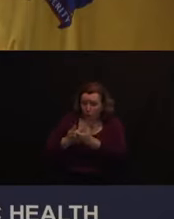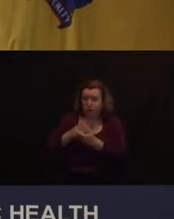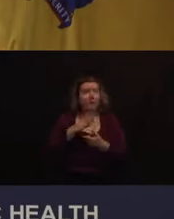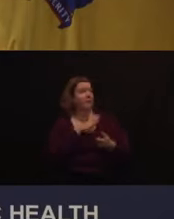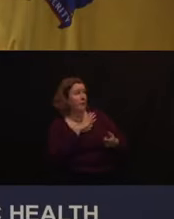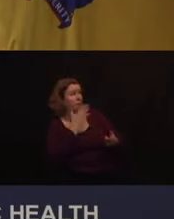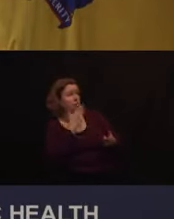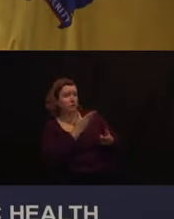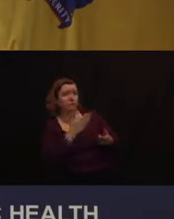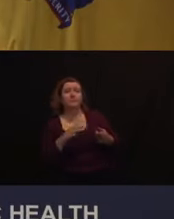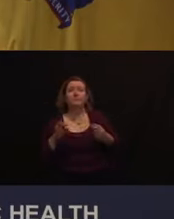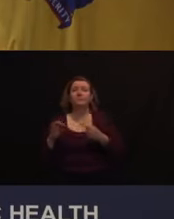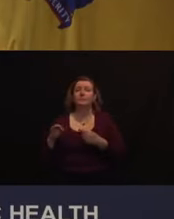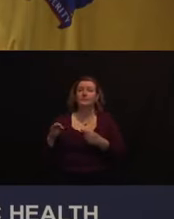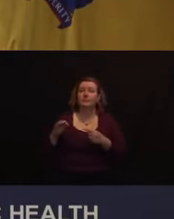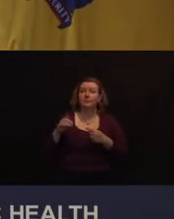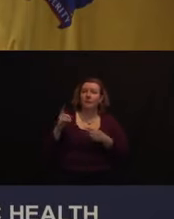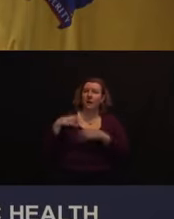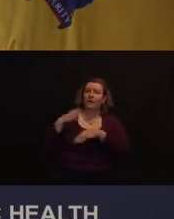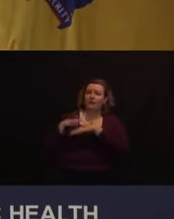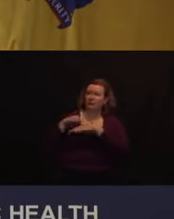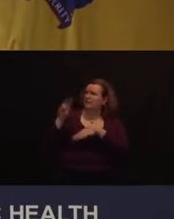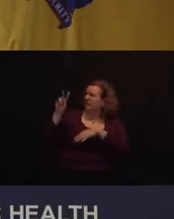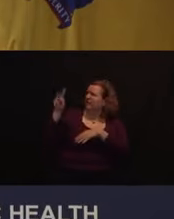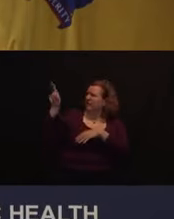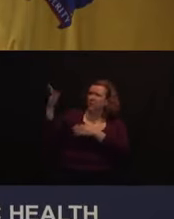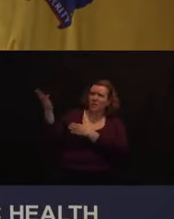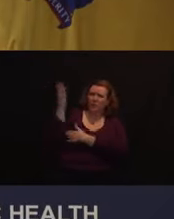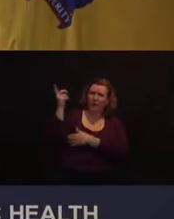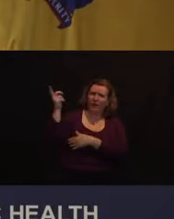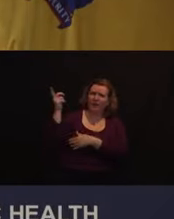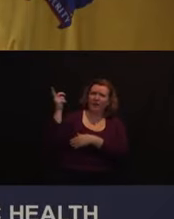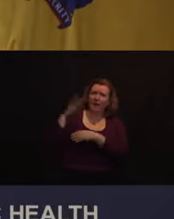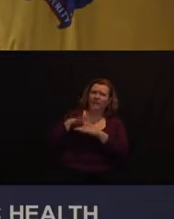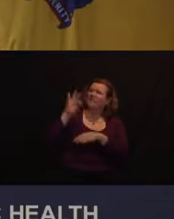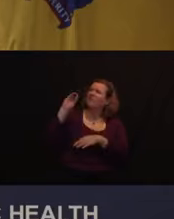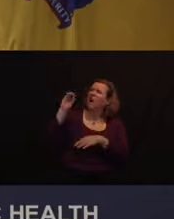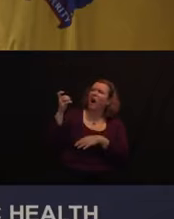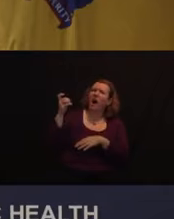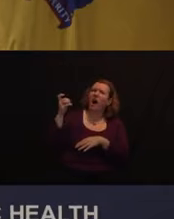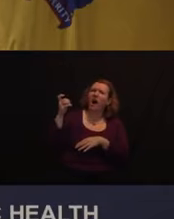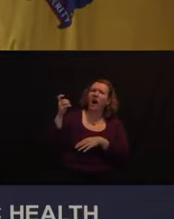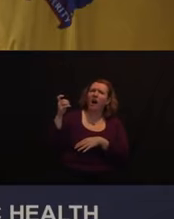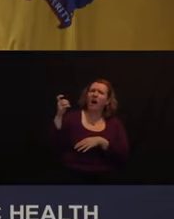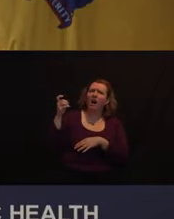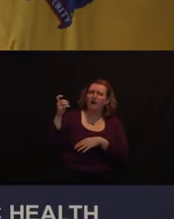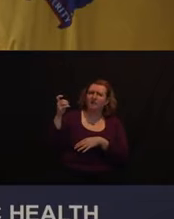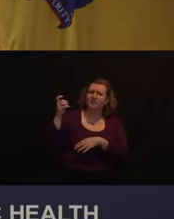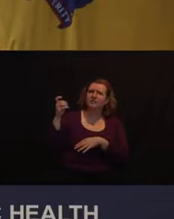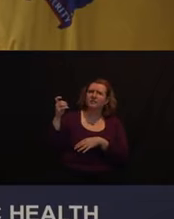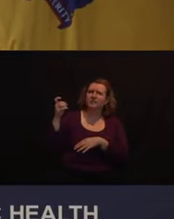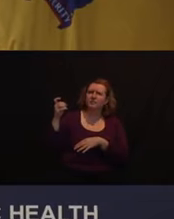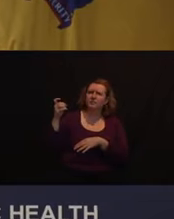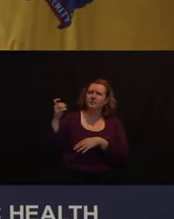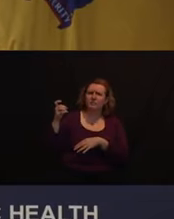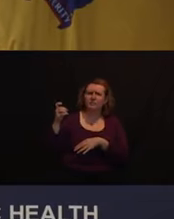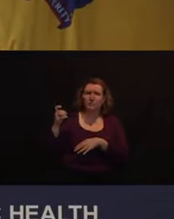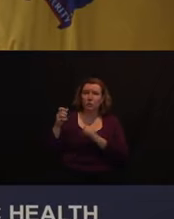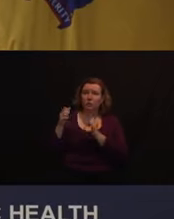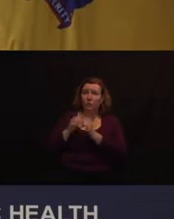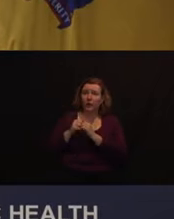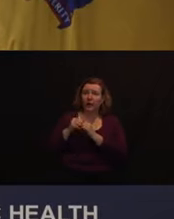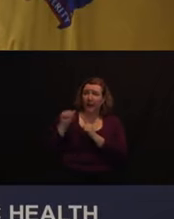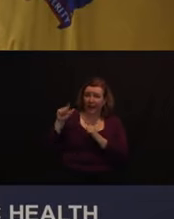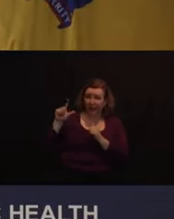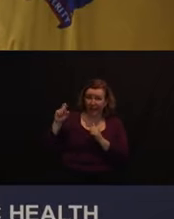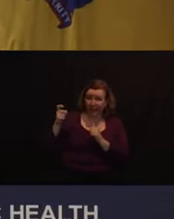television this morning. Oh, you did it. Yeah, I was on Fox 29, right? Yes, and to that end, you say you... With Alex and Mike? With Alex and